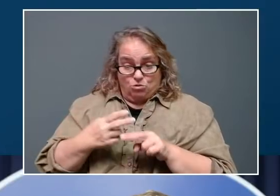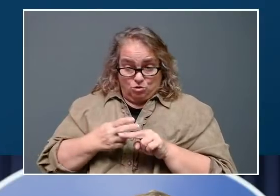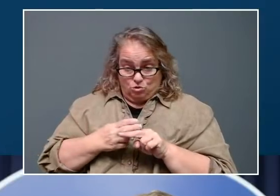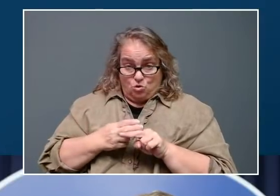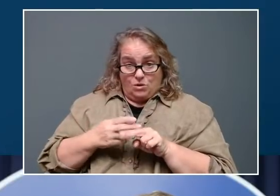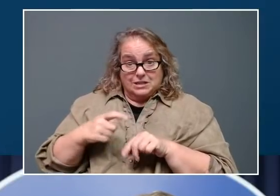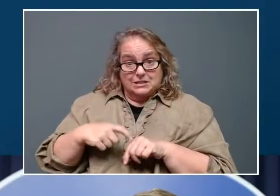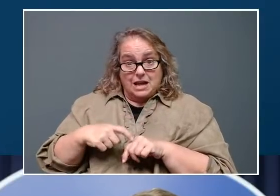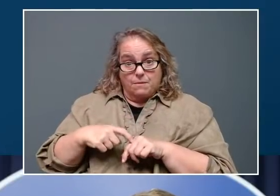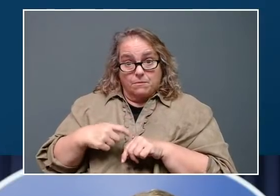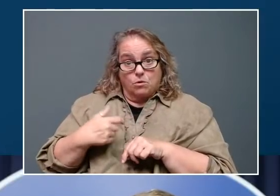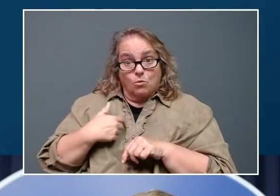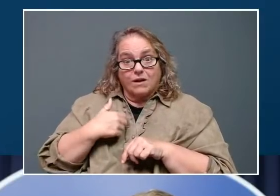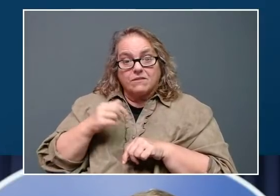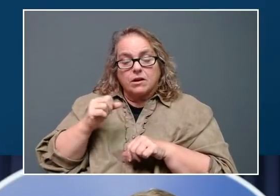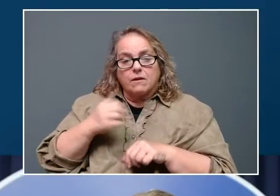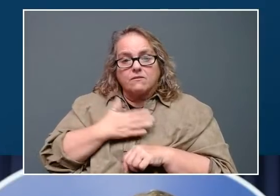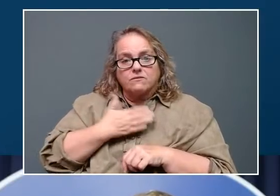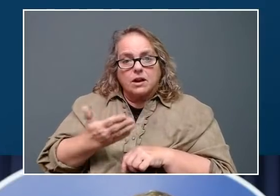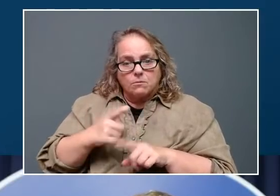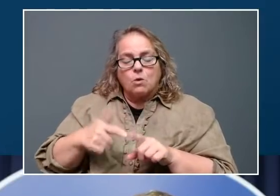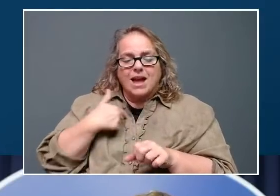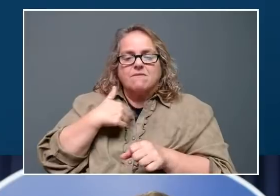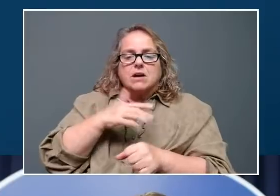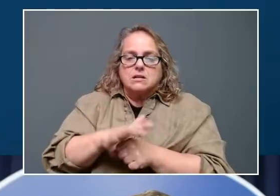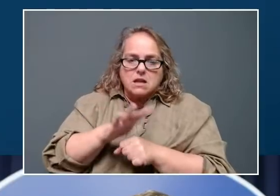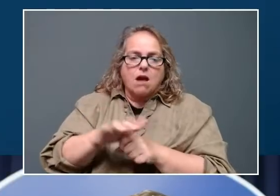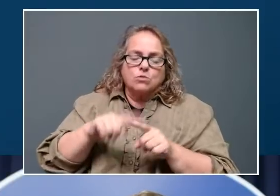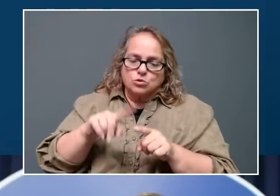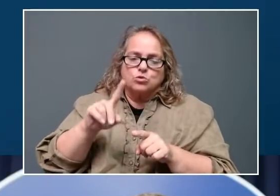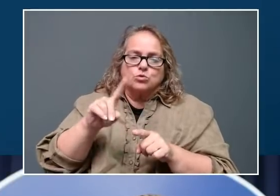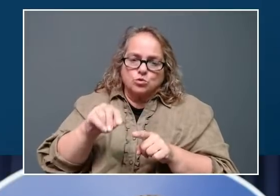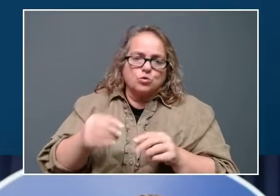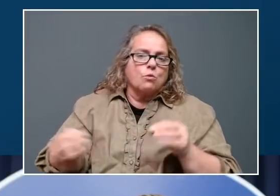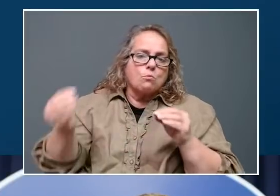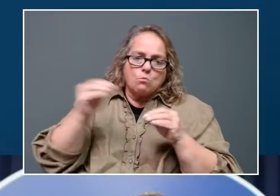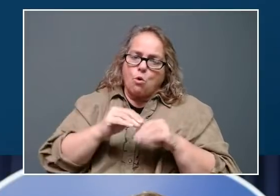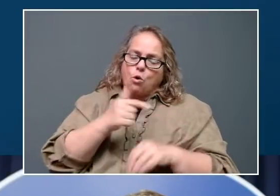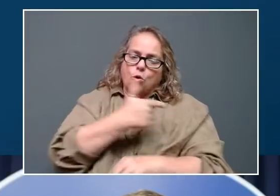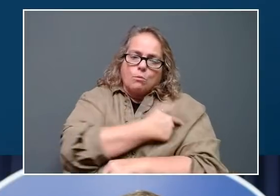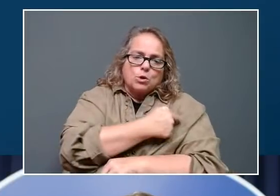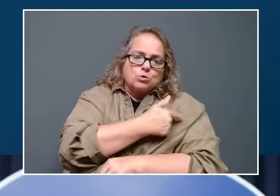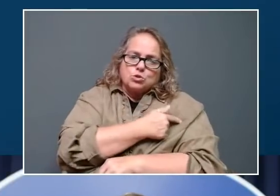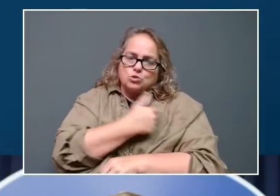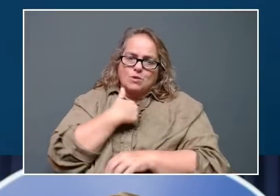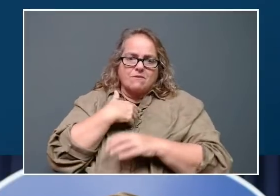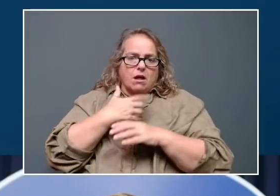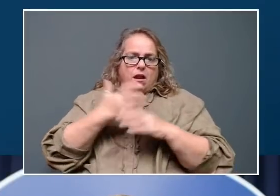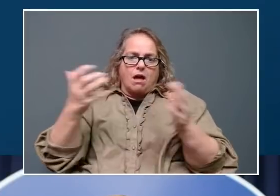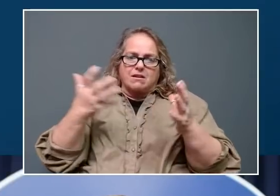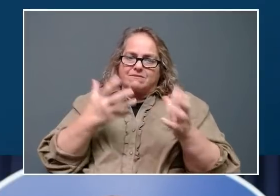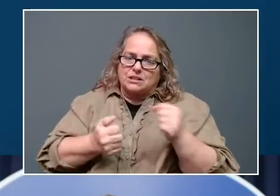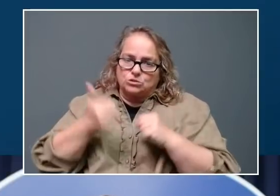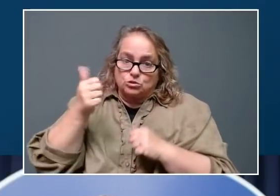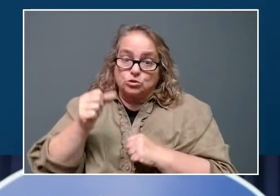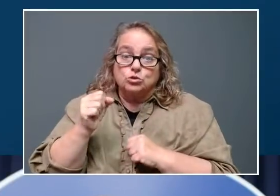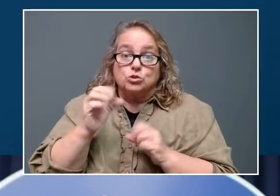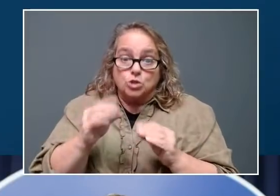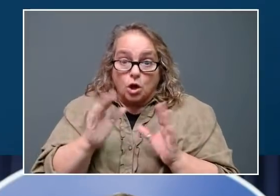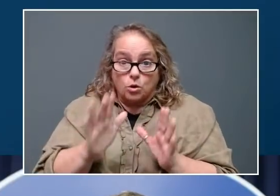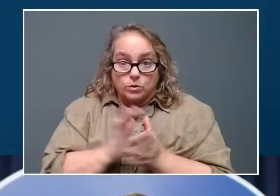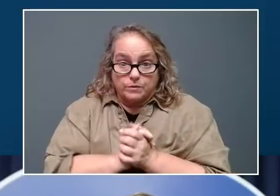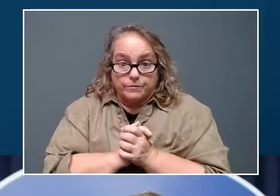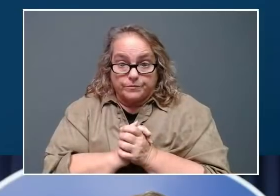available, but we have enough to do a lot more and to get people boosted a lot faster. So there's one